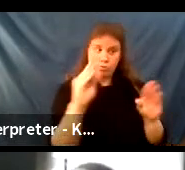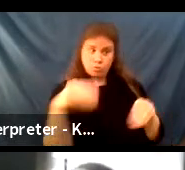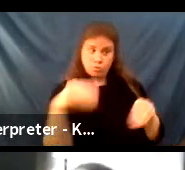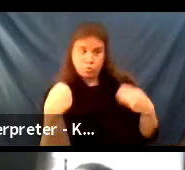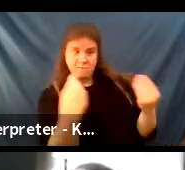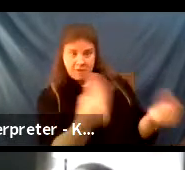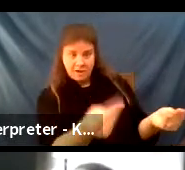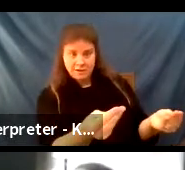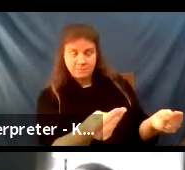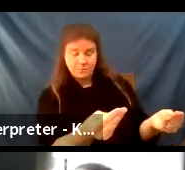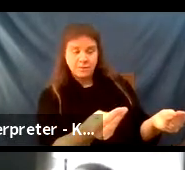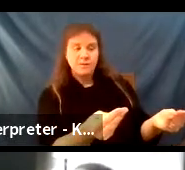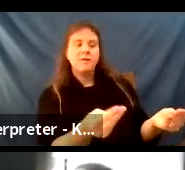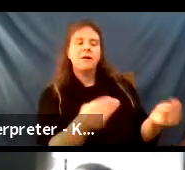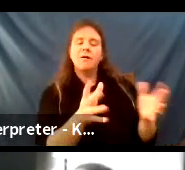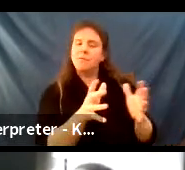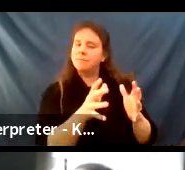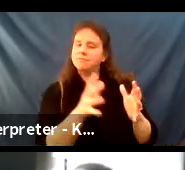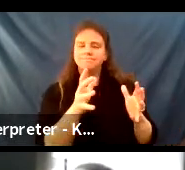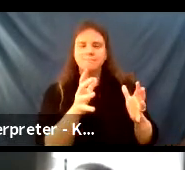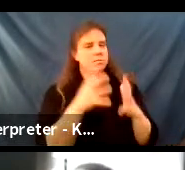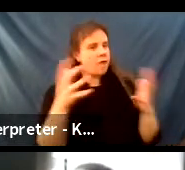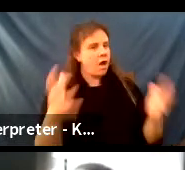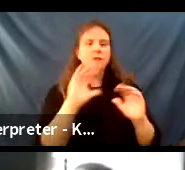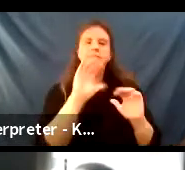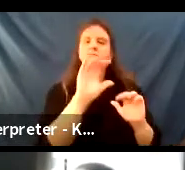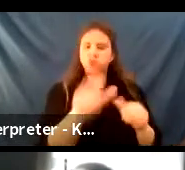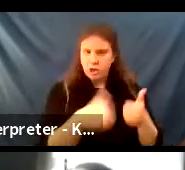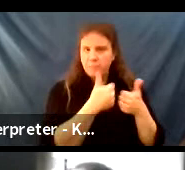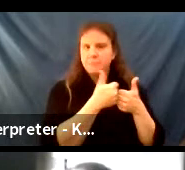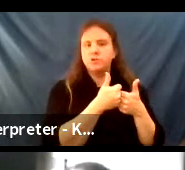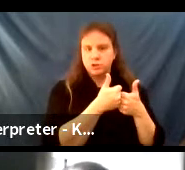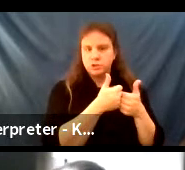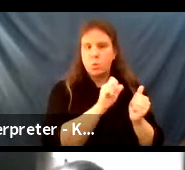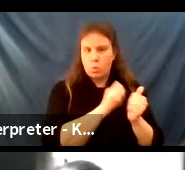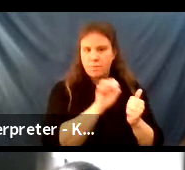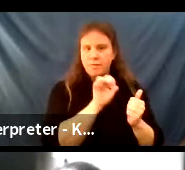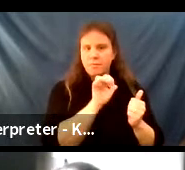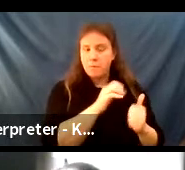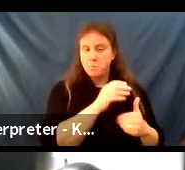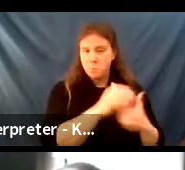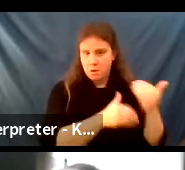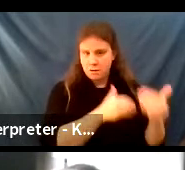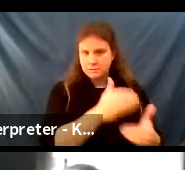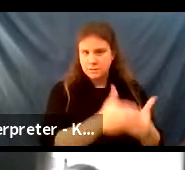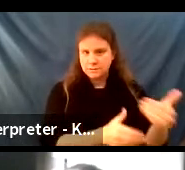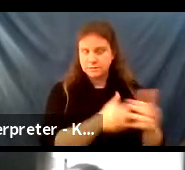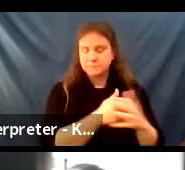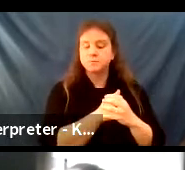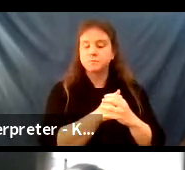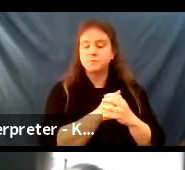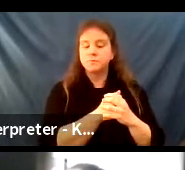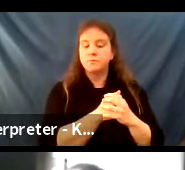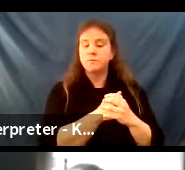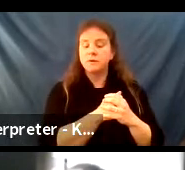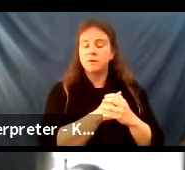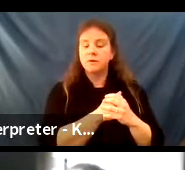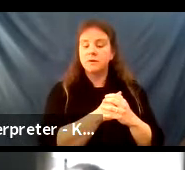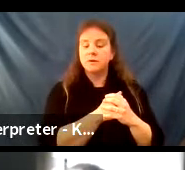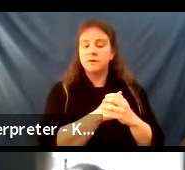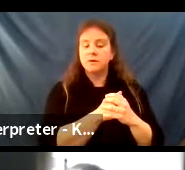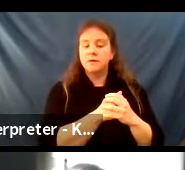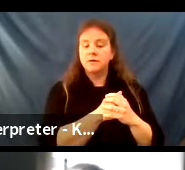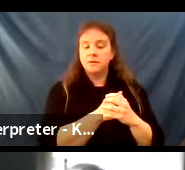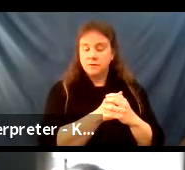a lot of challenges in doing that, both in terms of account of